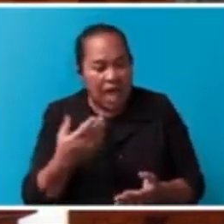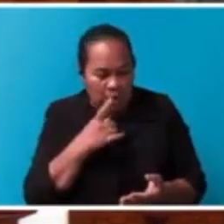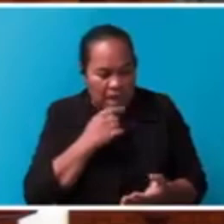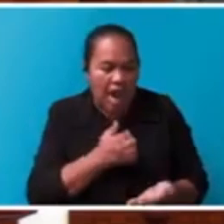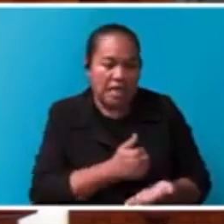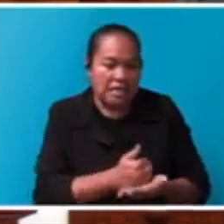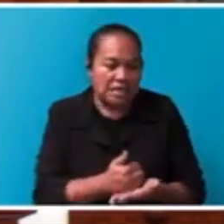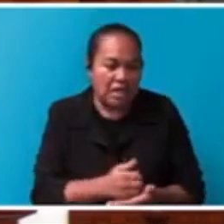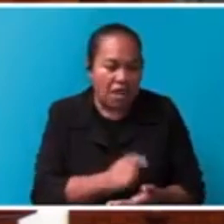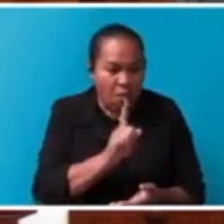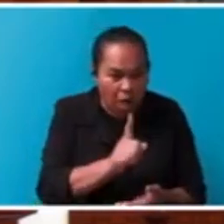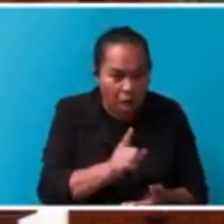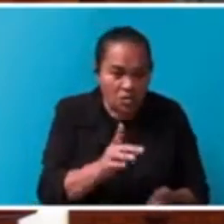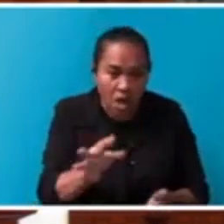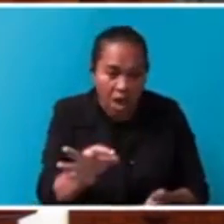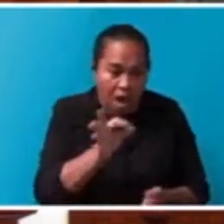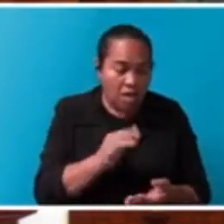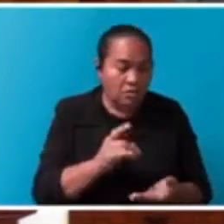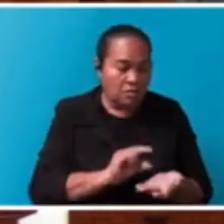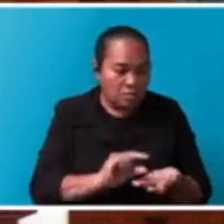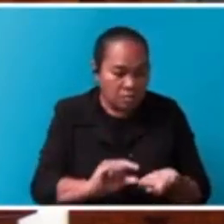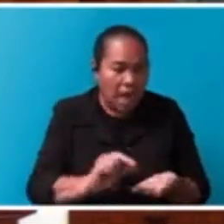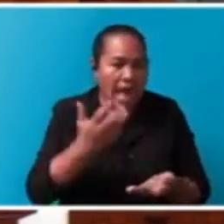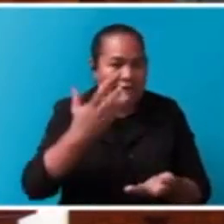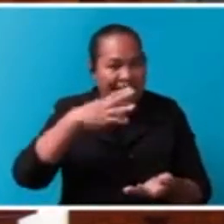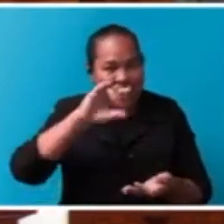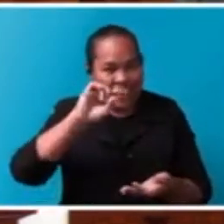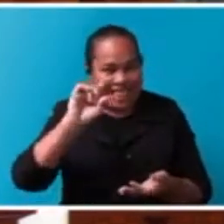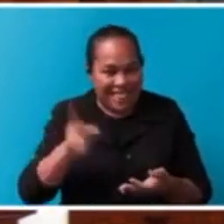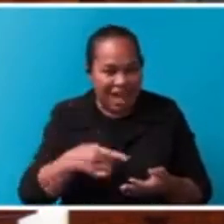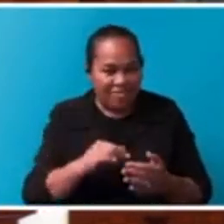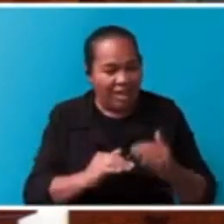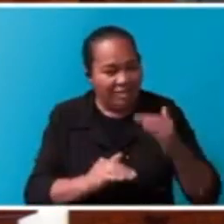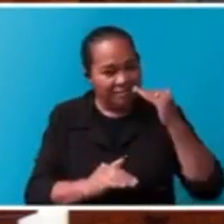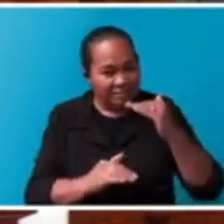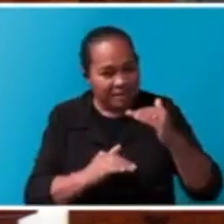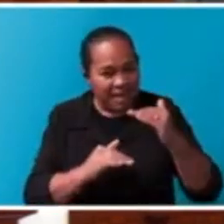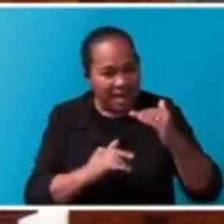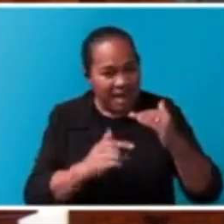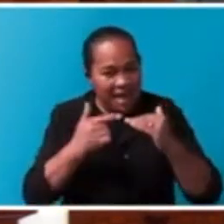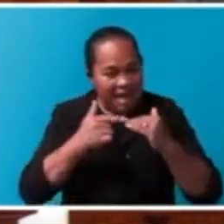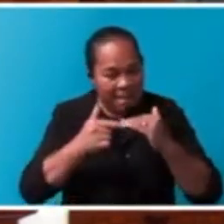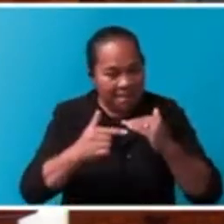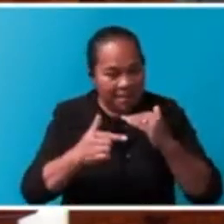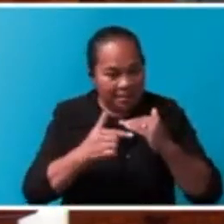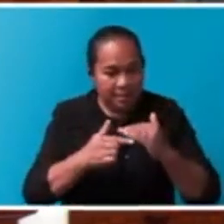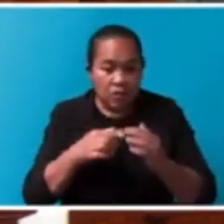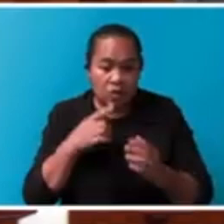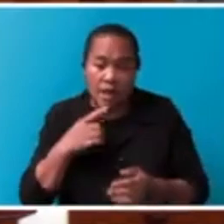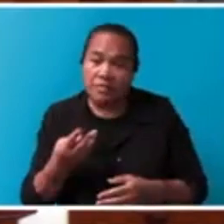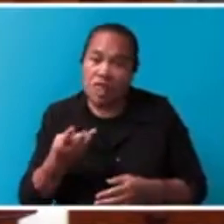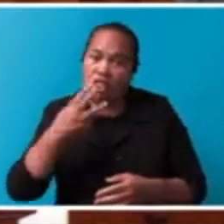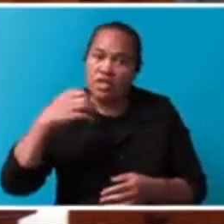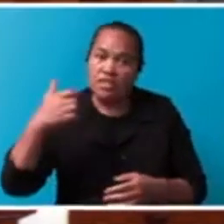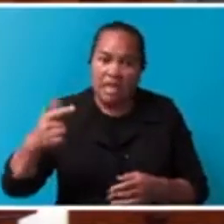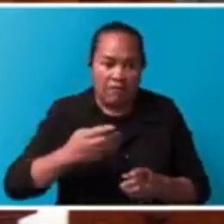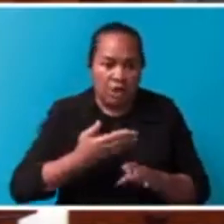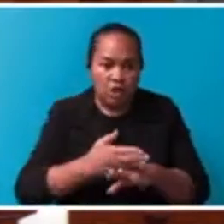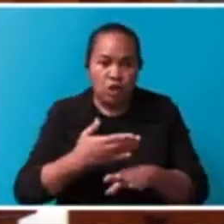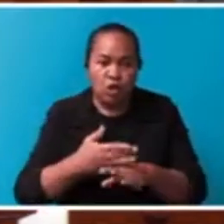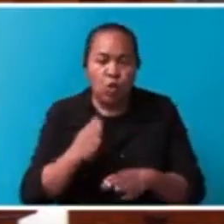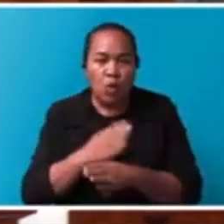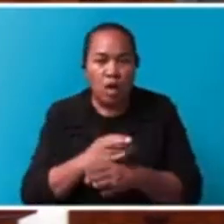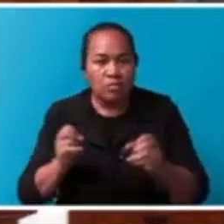per business. The businesses have collectively created 37 new jobs within the first